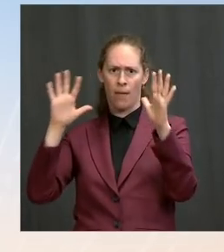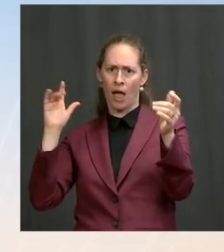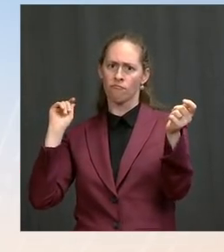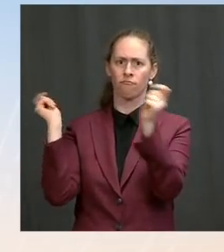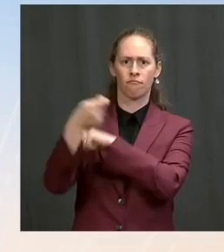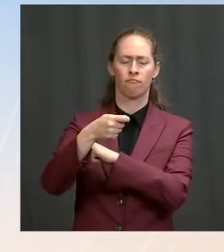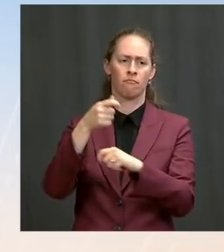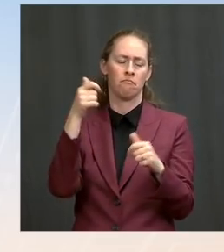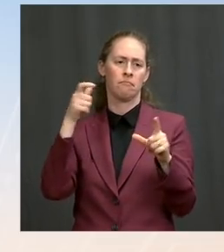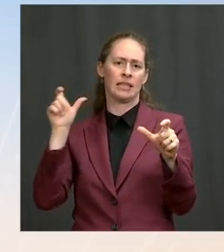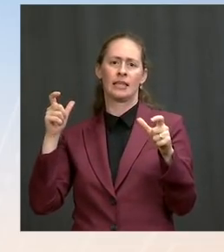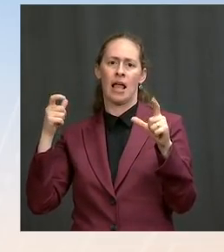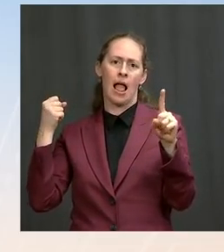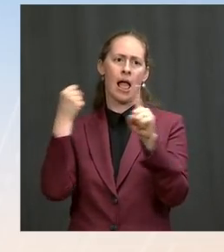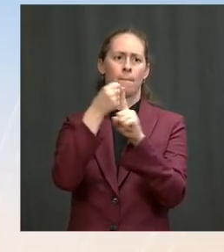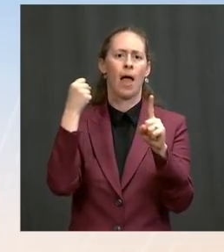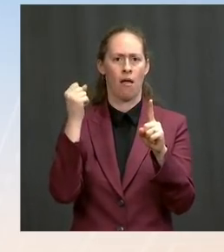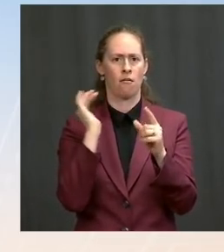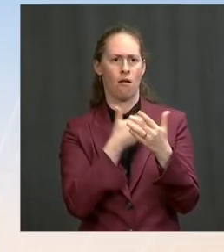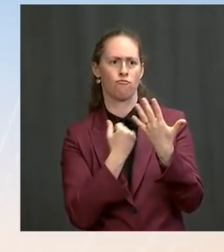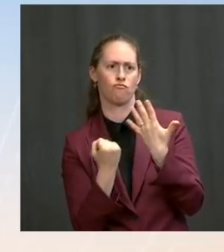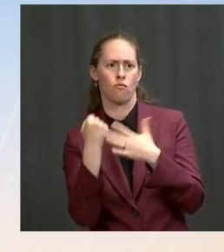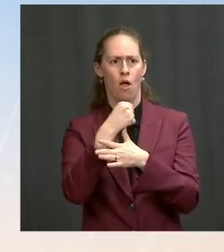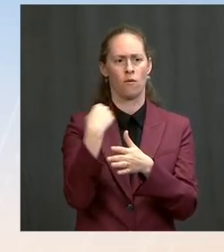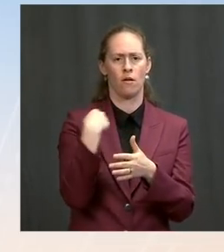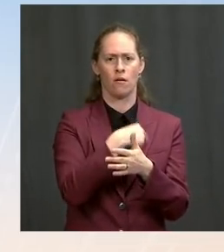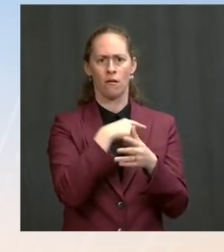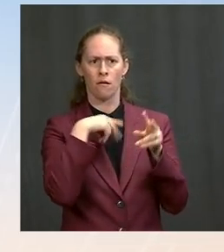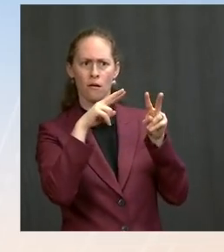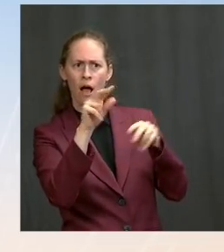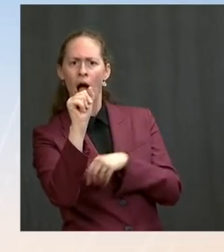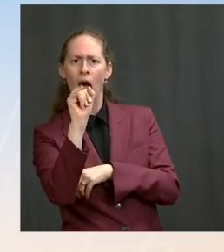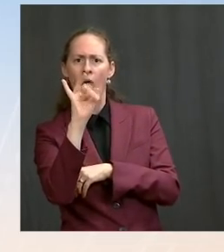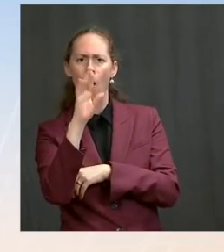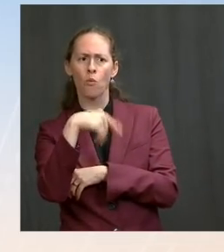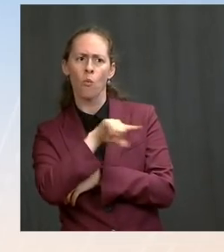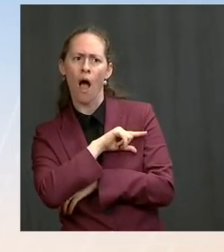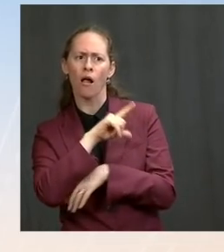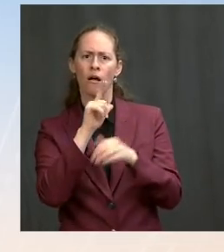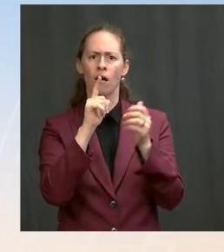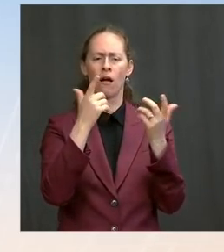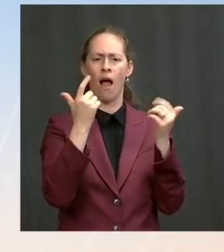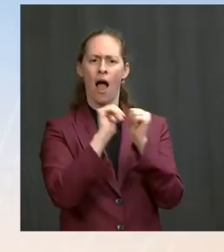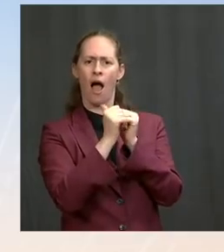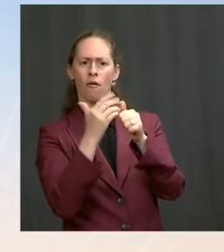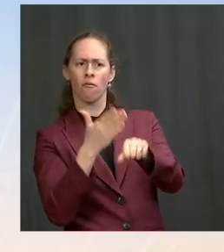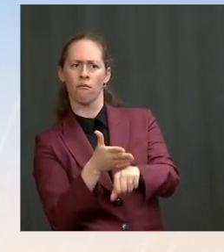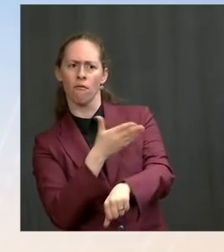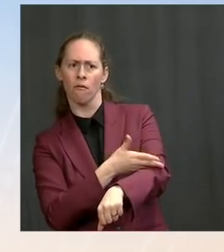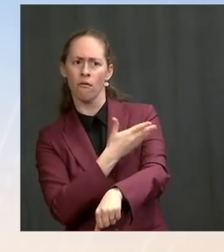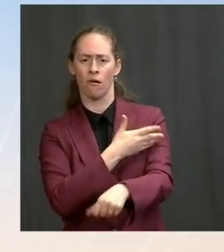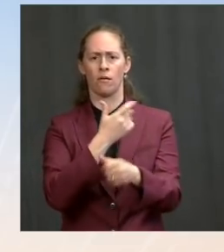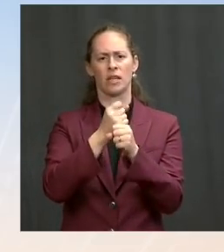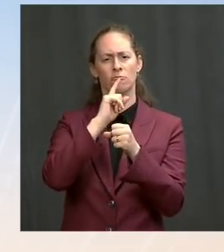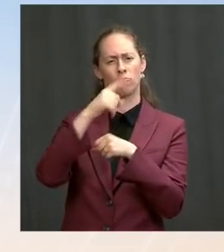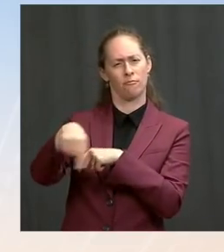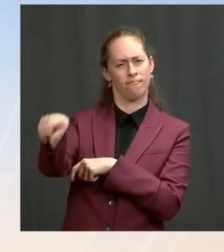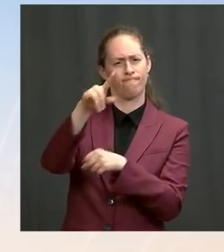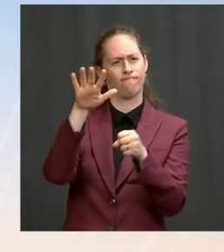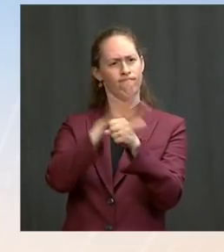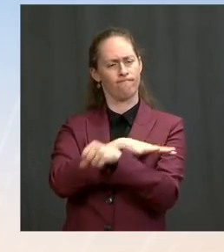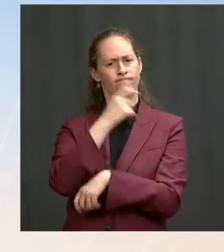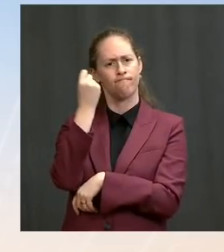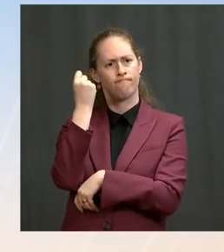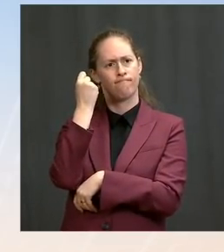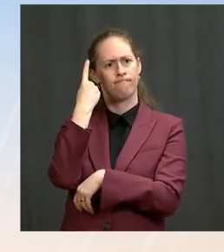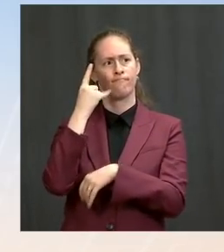are deploying our air quality monitoring systems to help folks understand the implications of wildfire pollution. We really